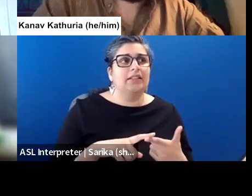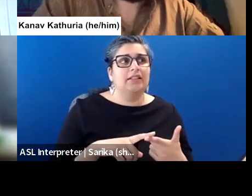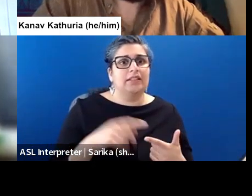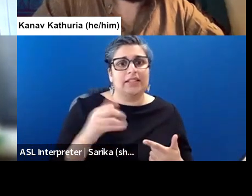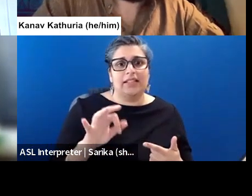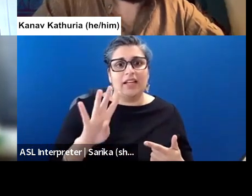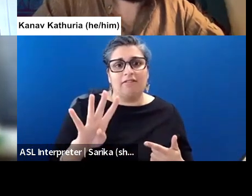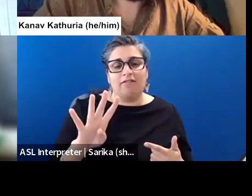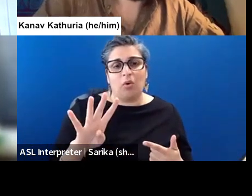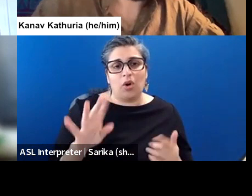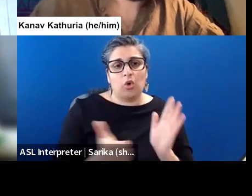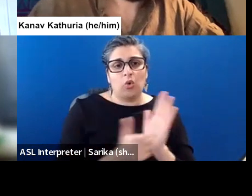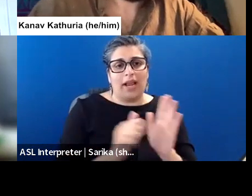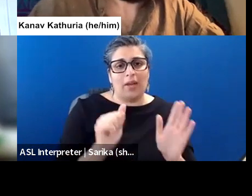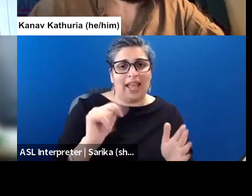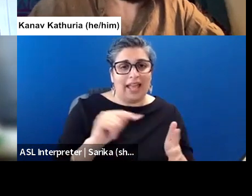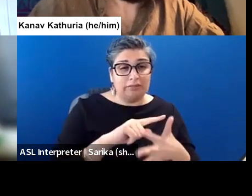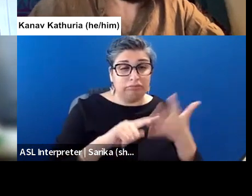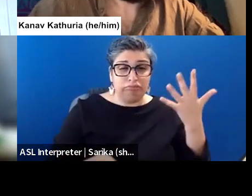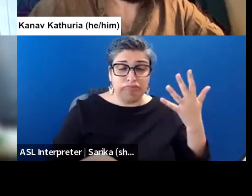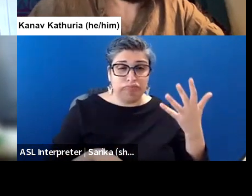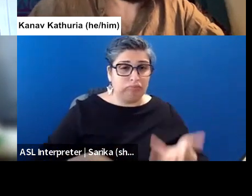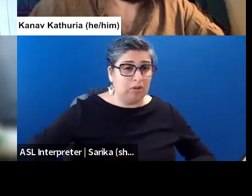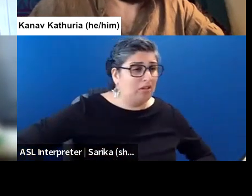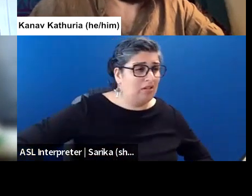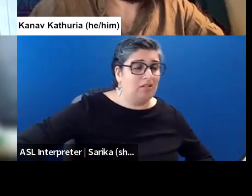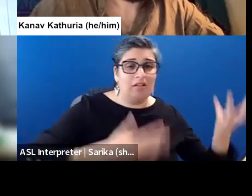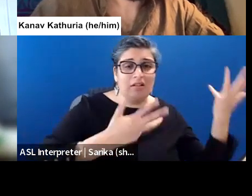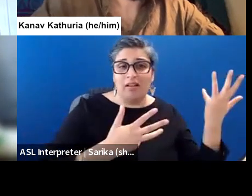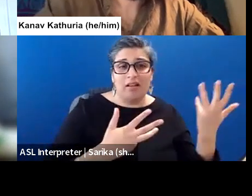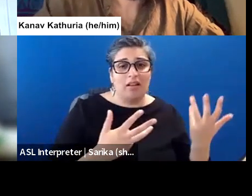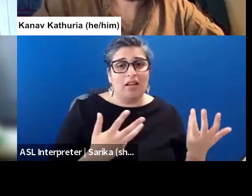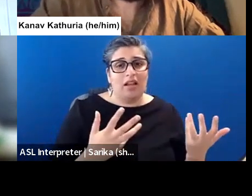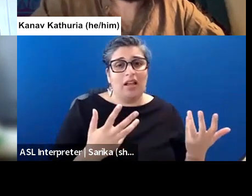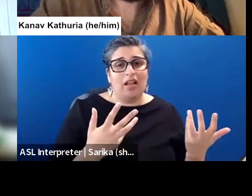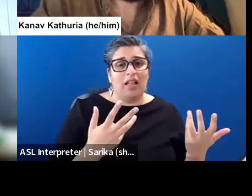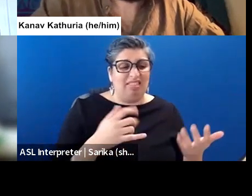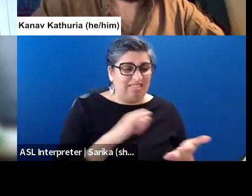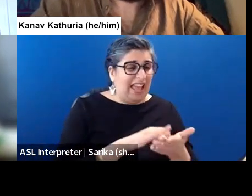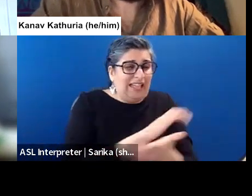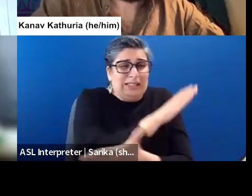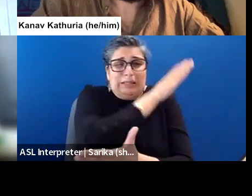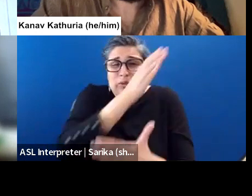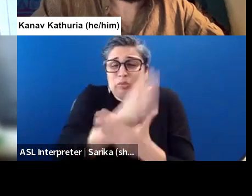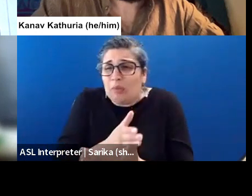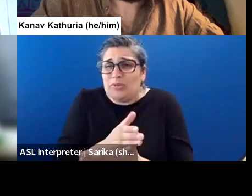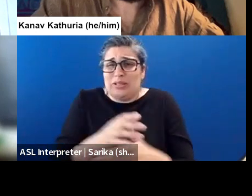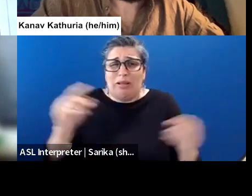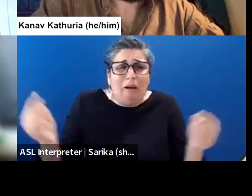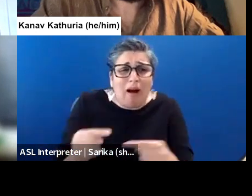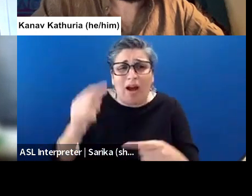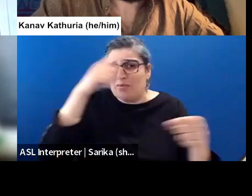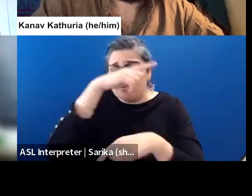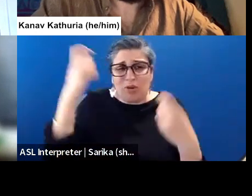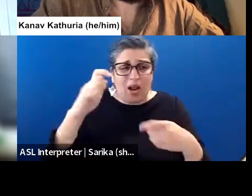consider the incredible amount of disruption that and harm and trauma that has been caused